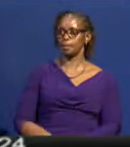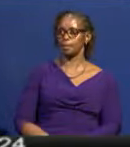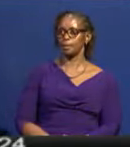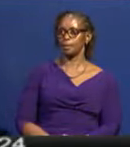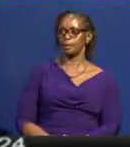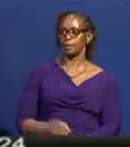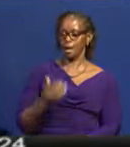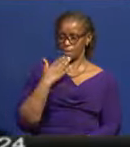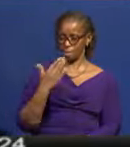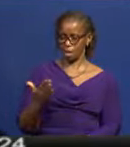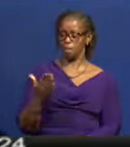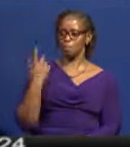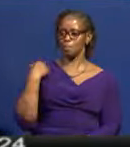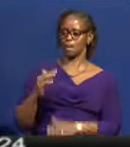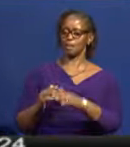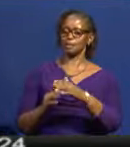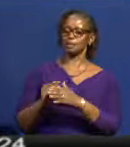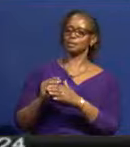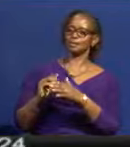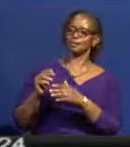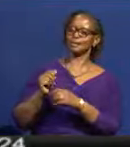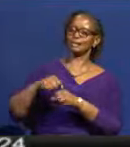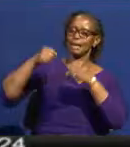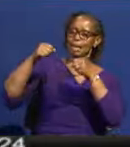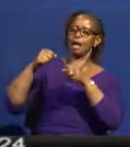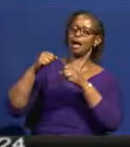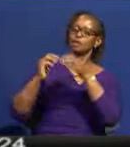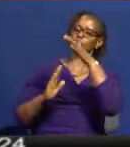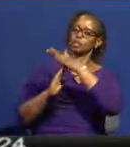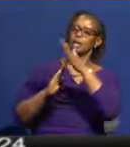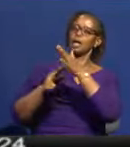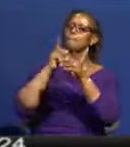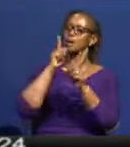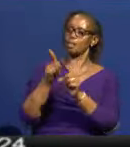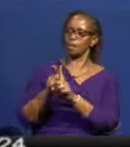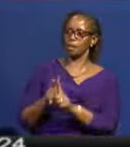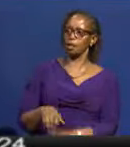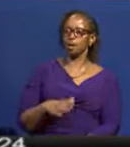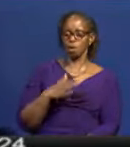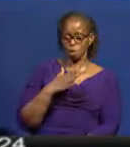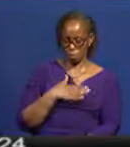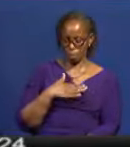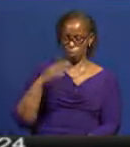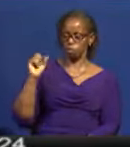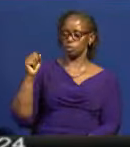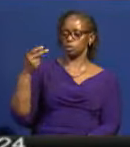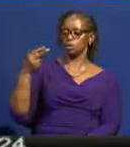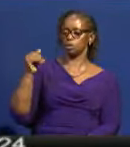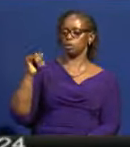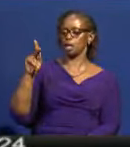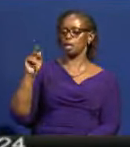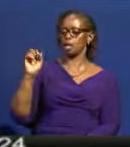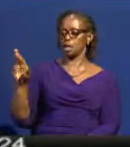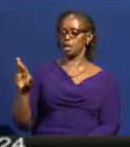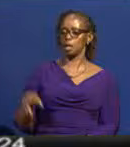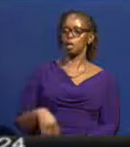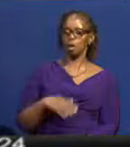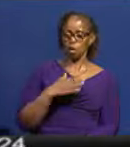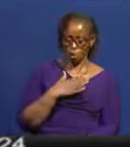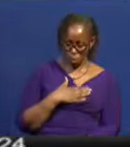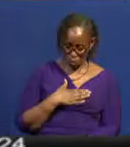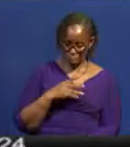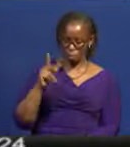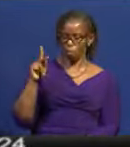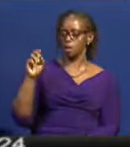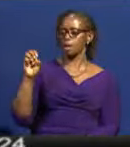I thank you in a special way, my senior brother. Honorable Shakil Shabil Hamed. Honorable Aden